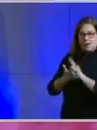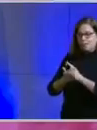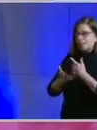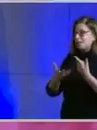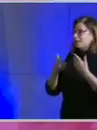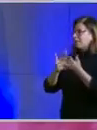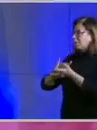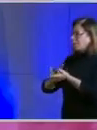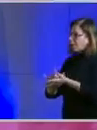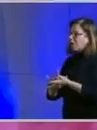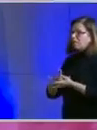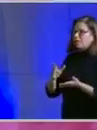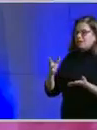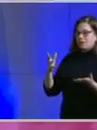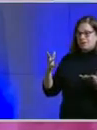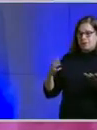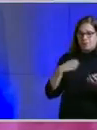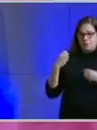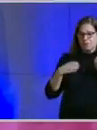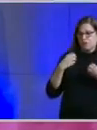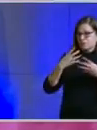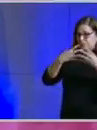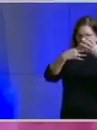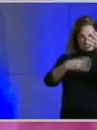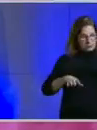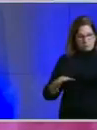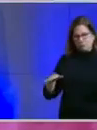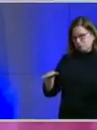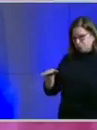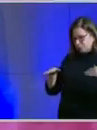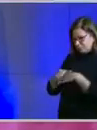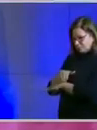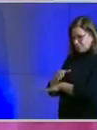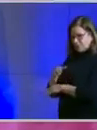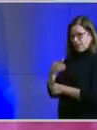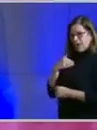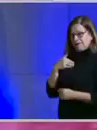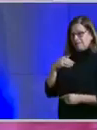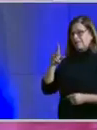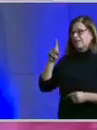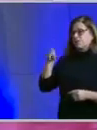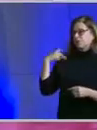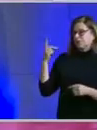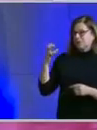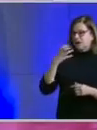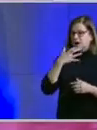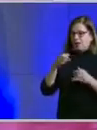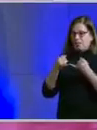forensic care, through the DC Victim Hotline. And that is a resource for everyone in the district.